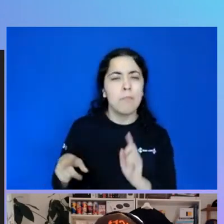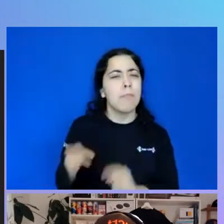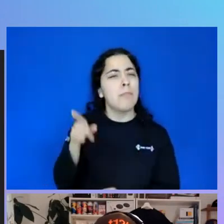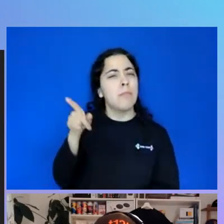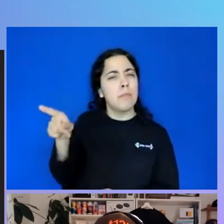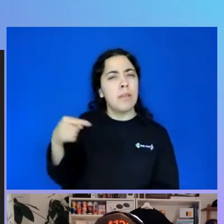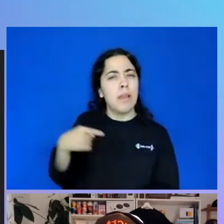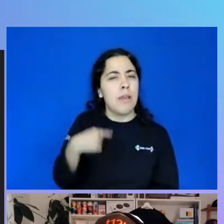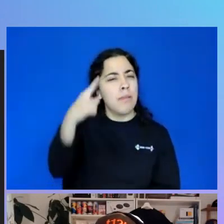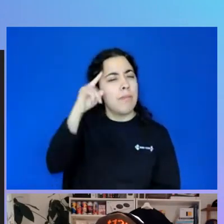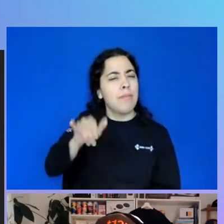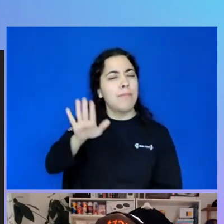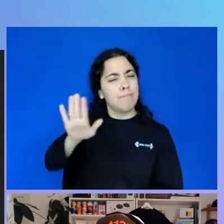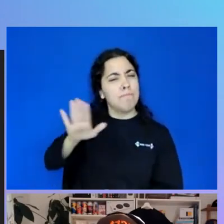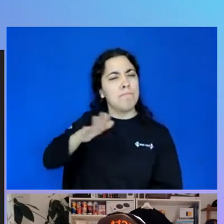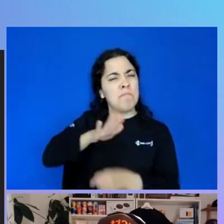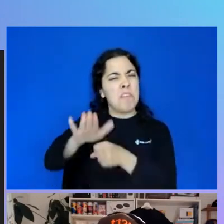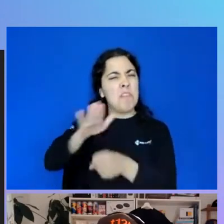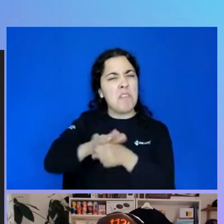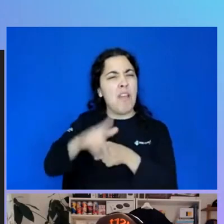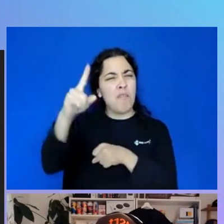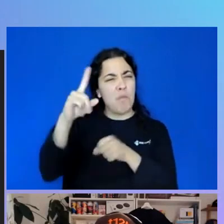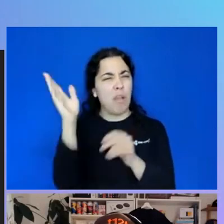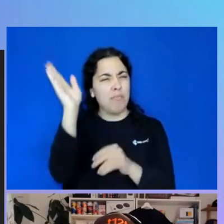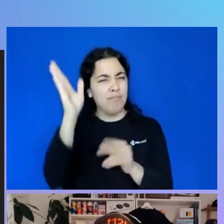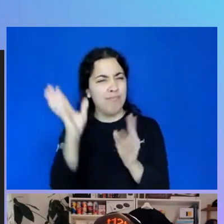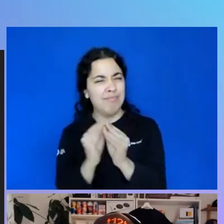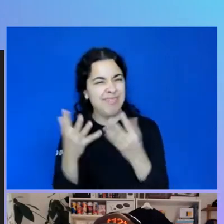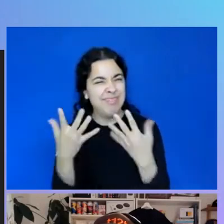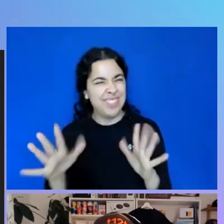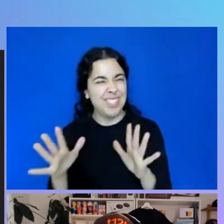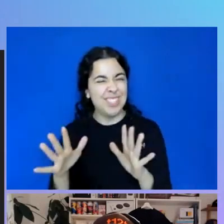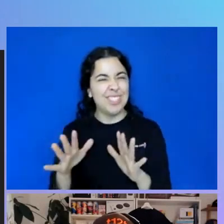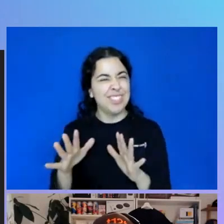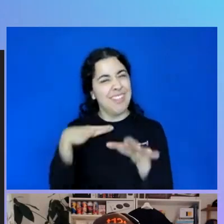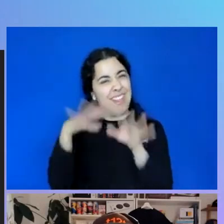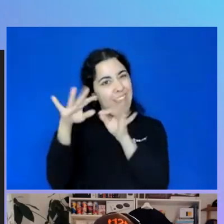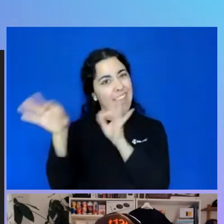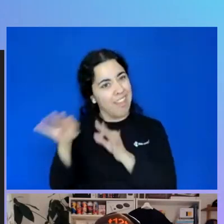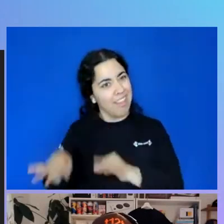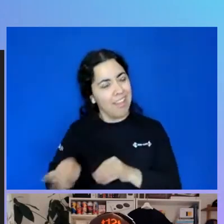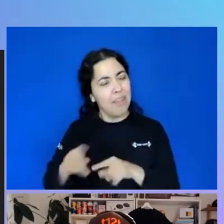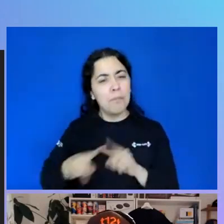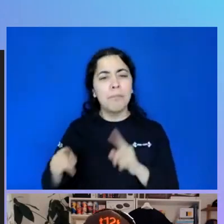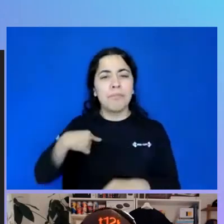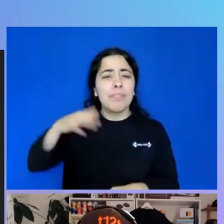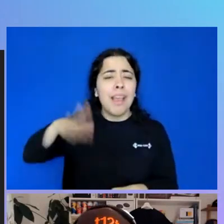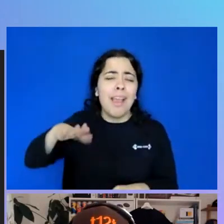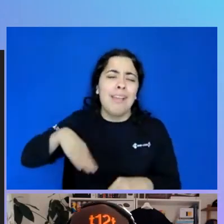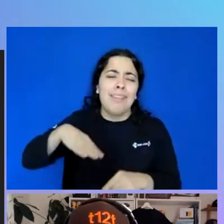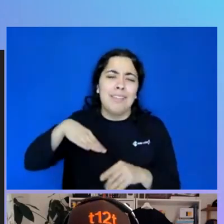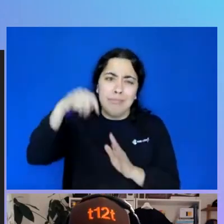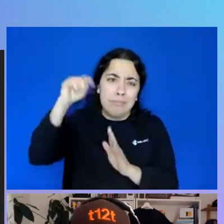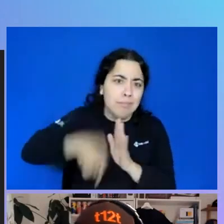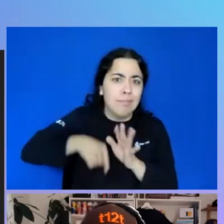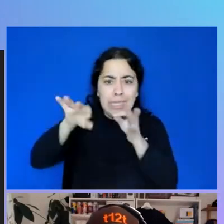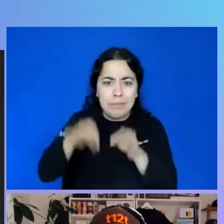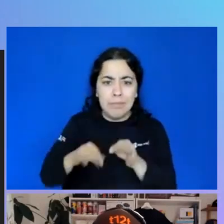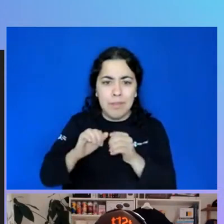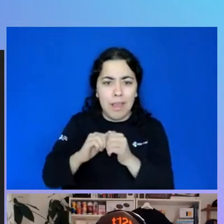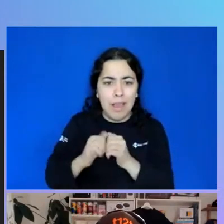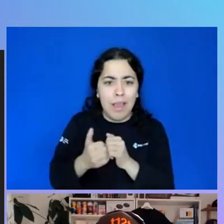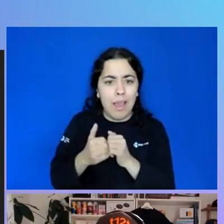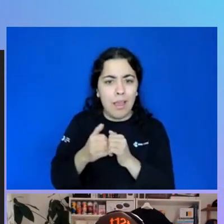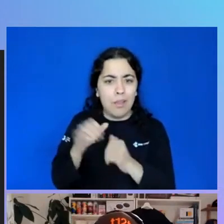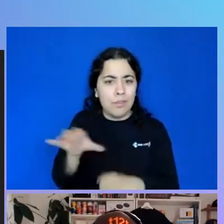quite enough for one session. And I haven't really explained how to do anything. I've